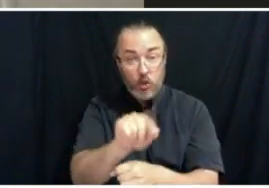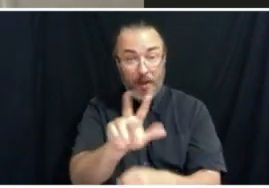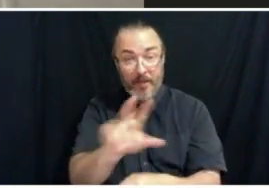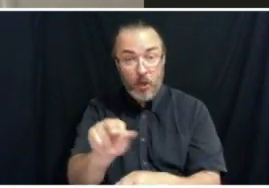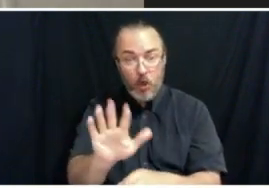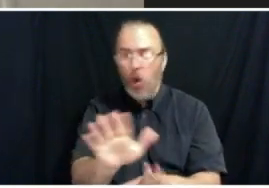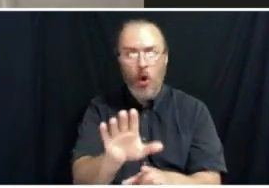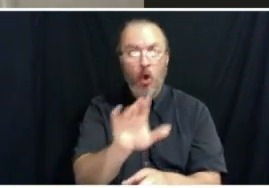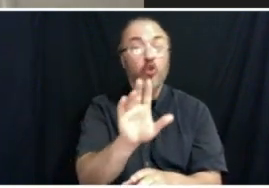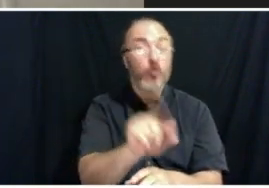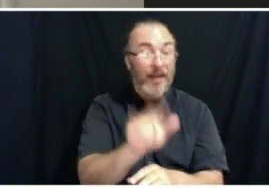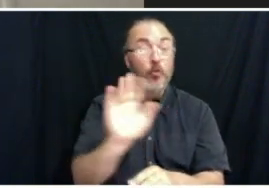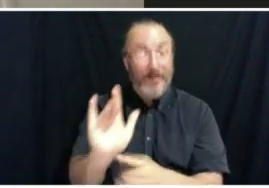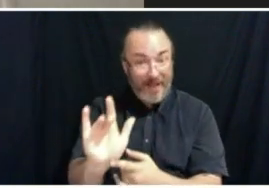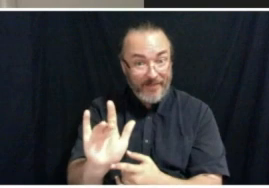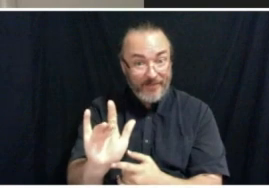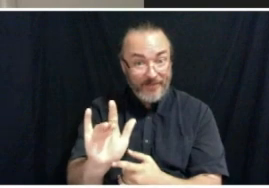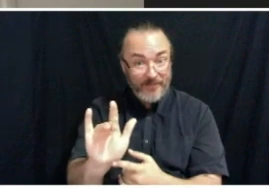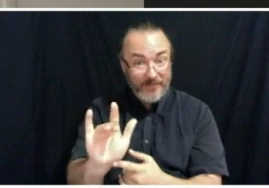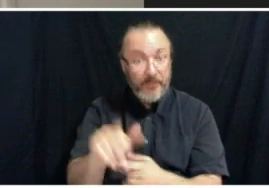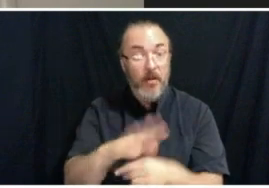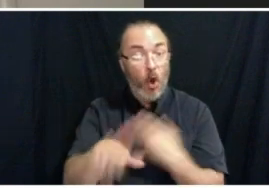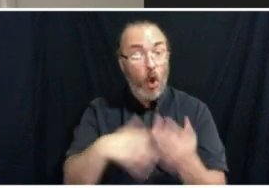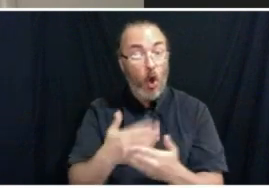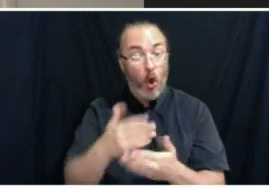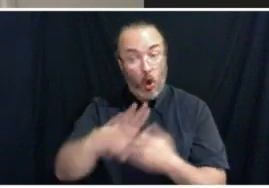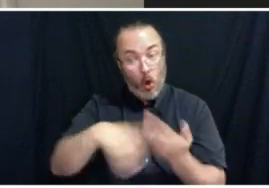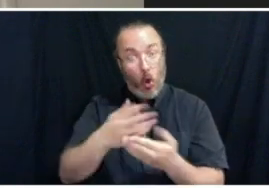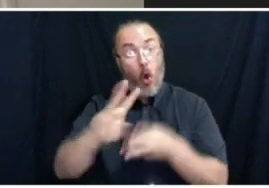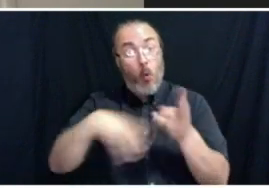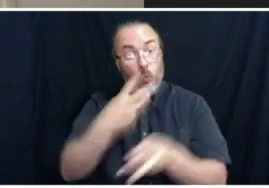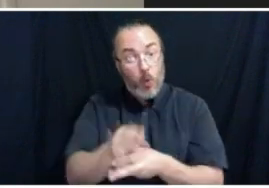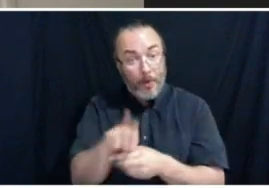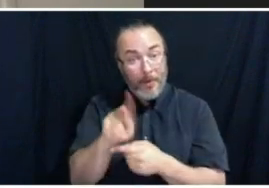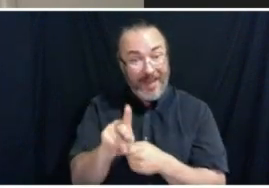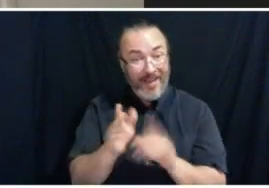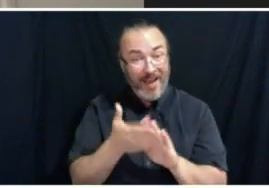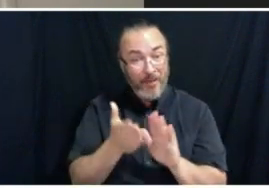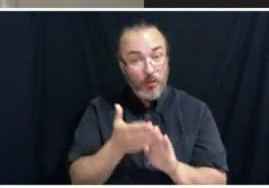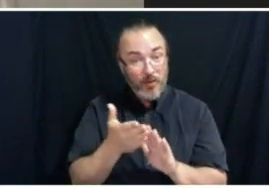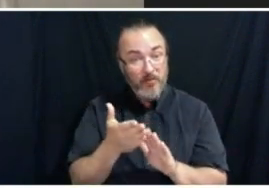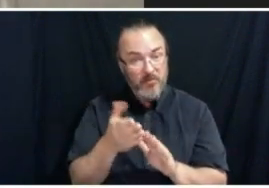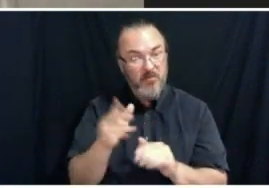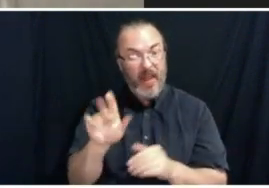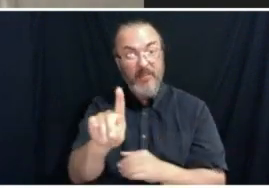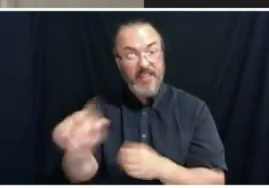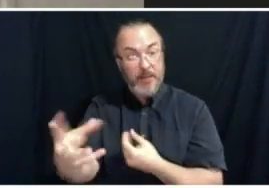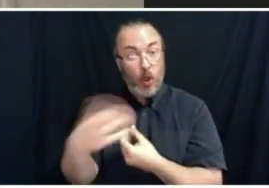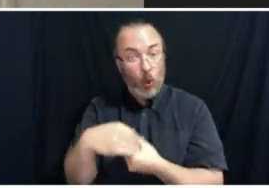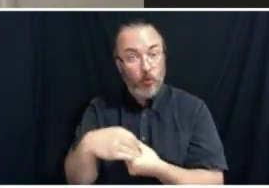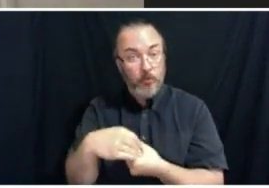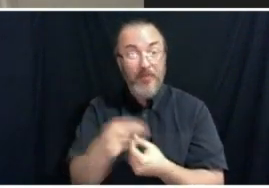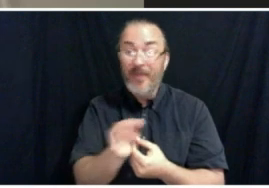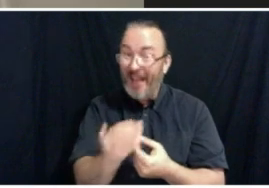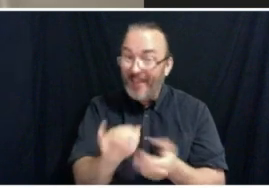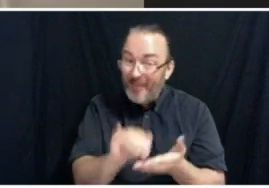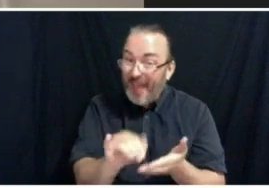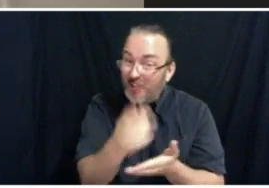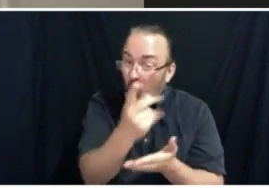2025, all World Bank operations will be disability inclusive. That's only one angle, right, of this